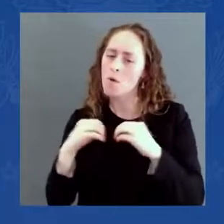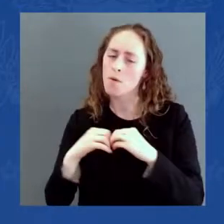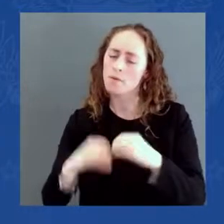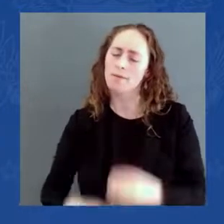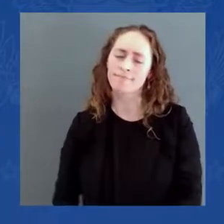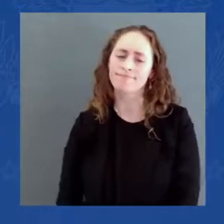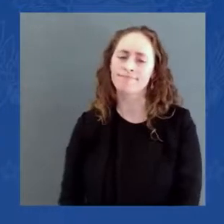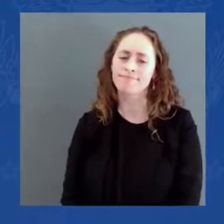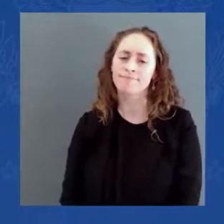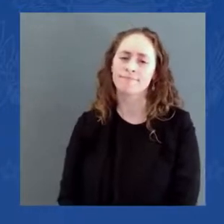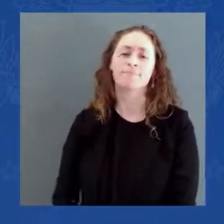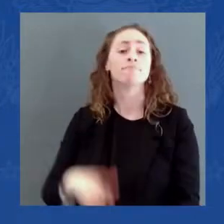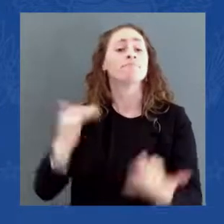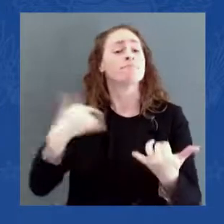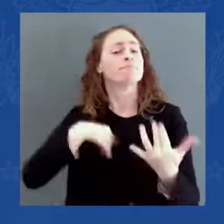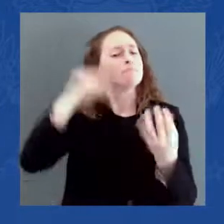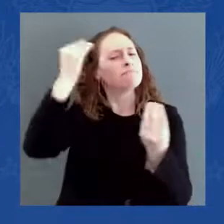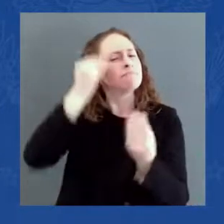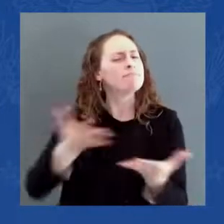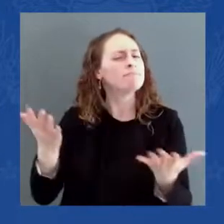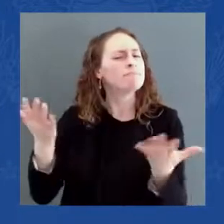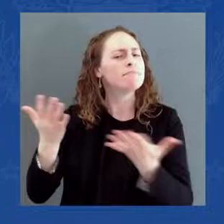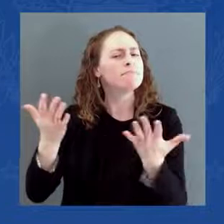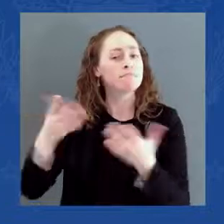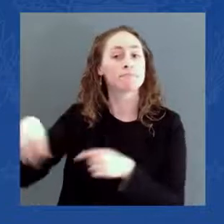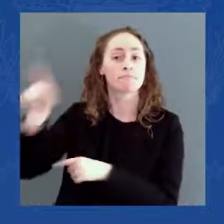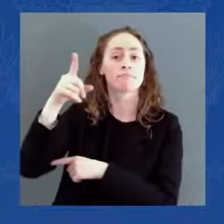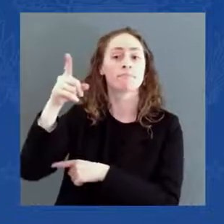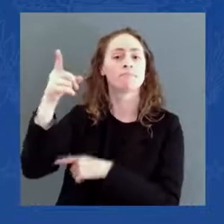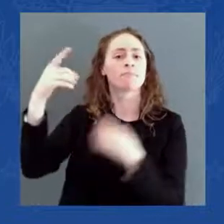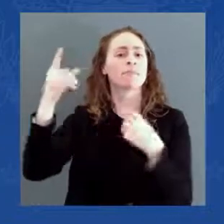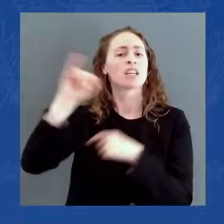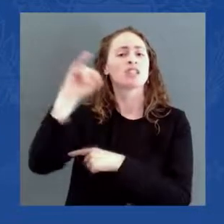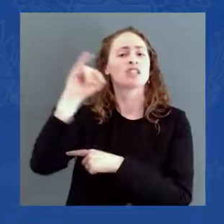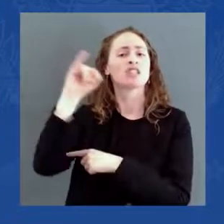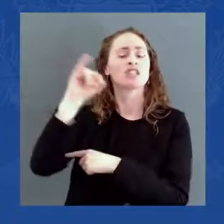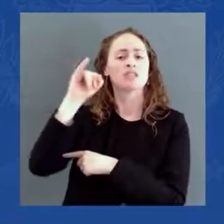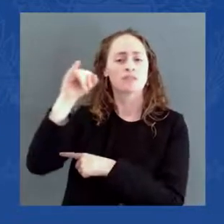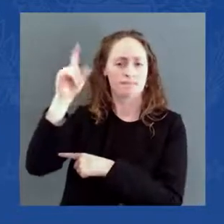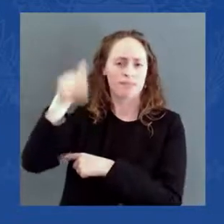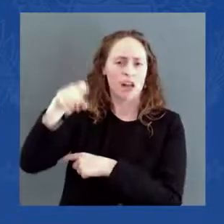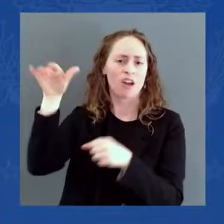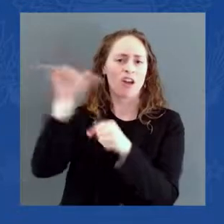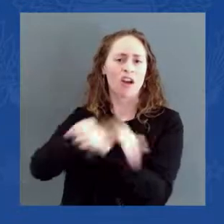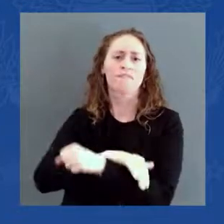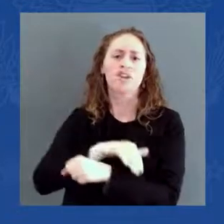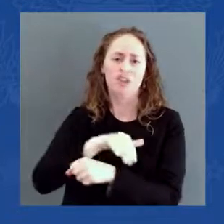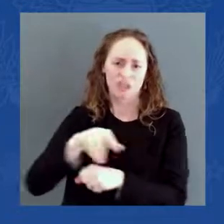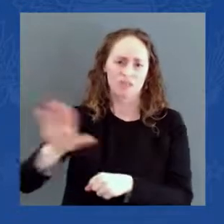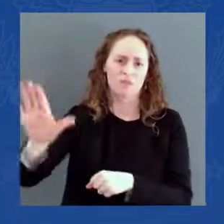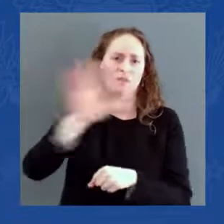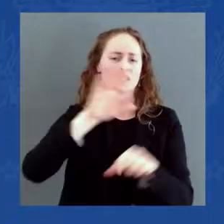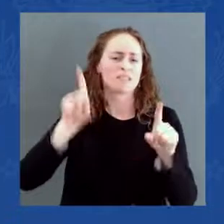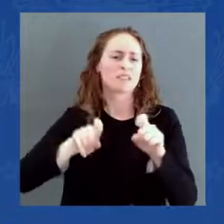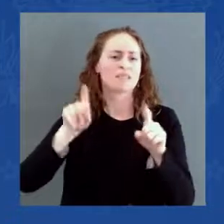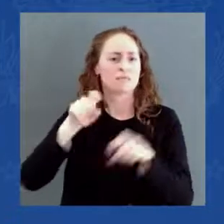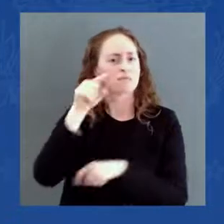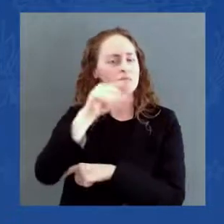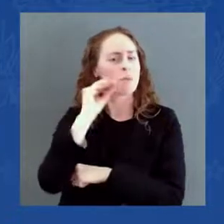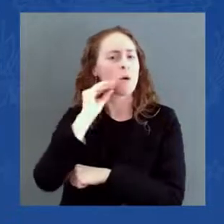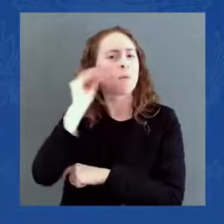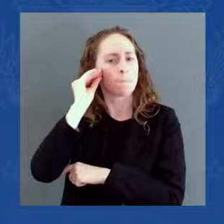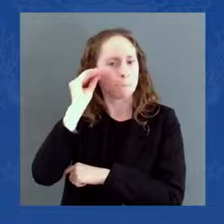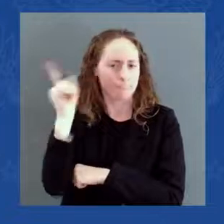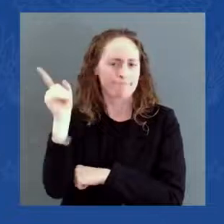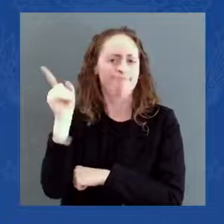that if you're one of the 150 million Americans with private health insurance, next month your plan will cover at-home tests.